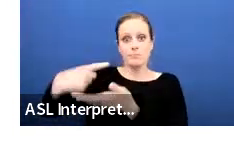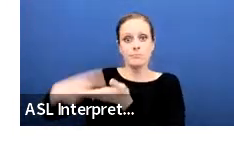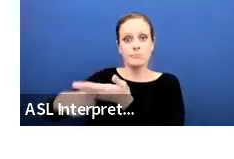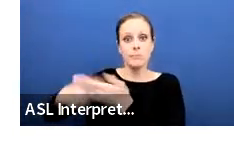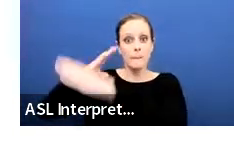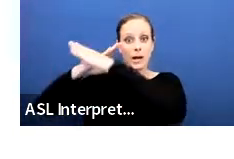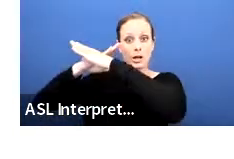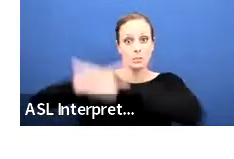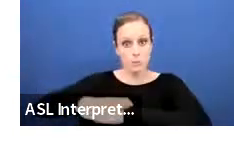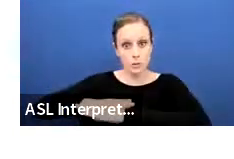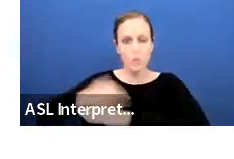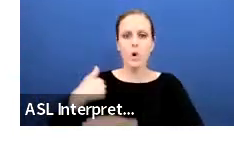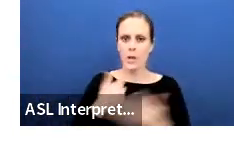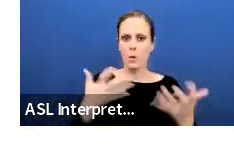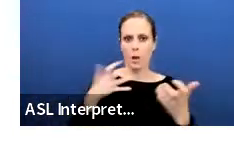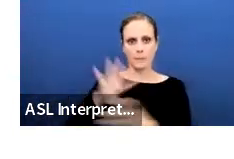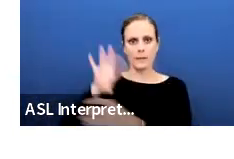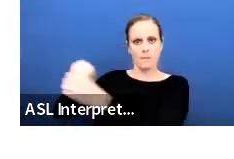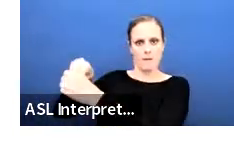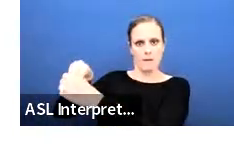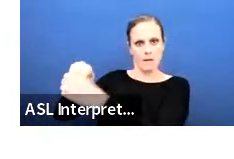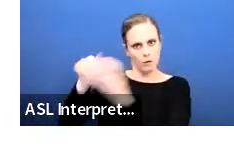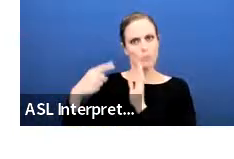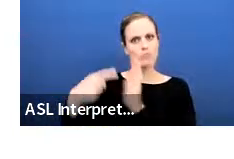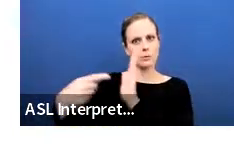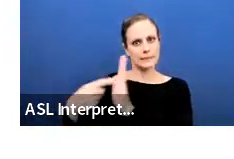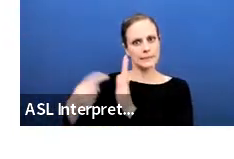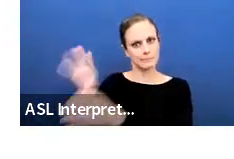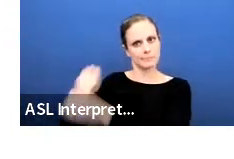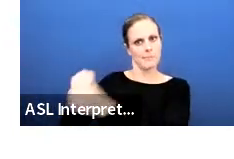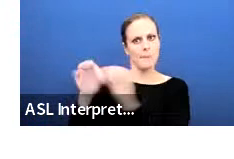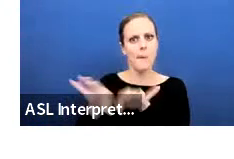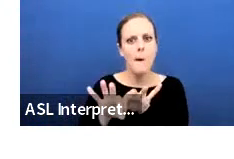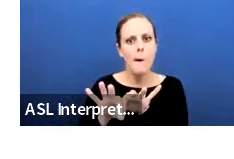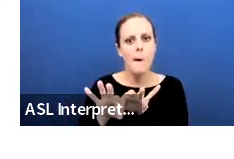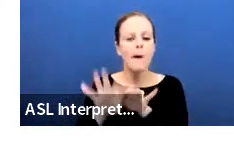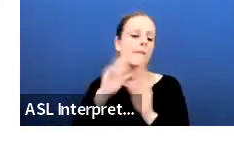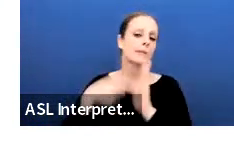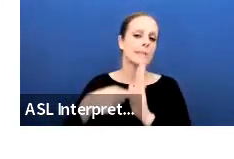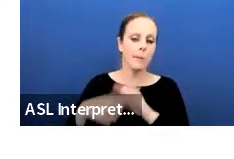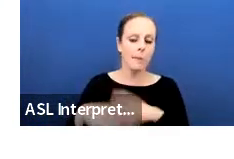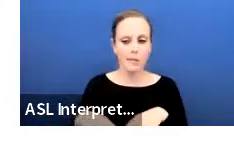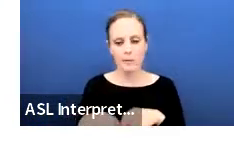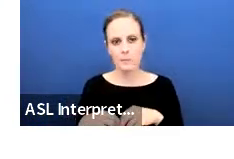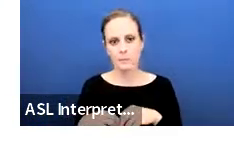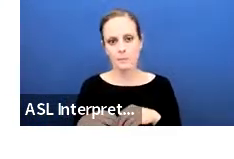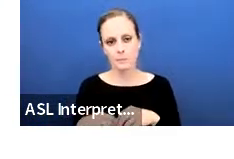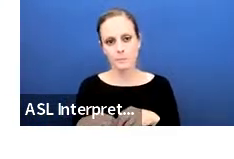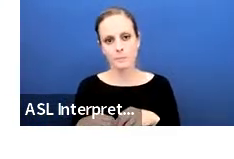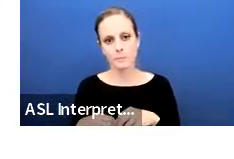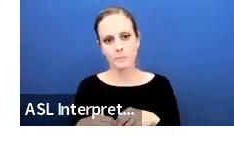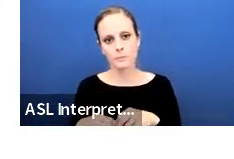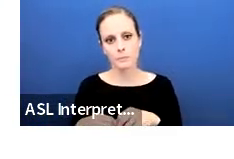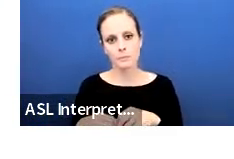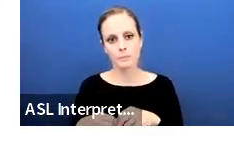barriers, such as curb cuts, providing detectable warnings,